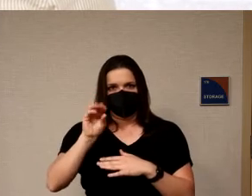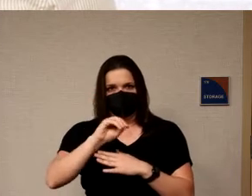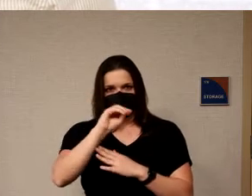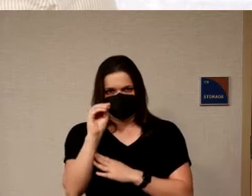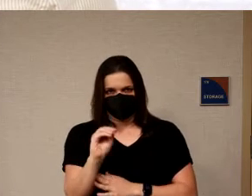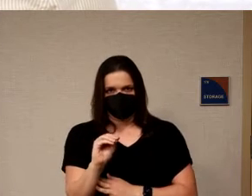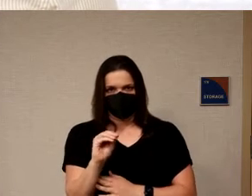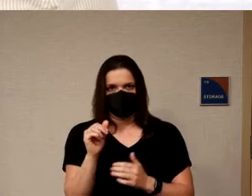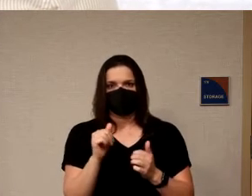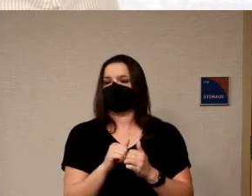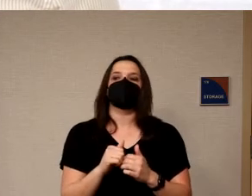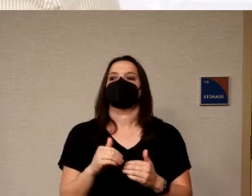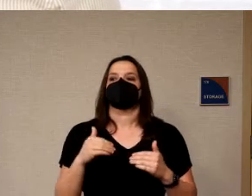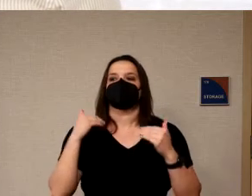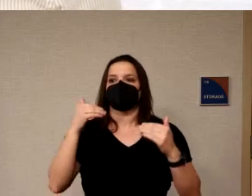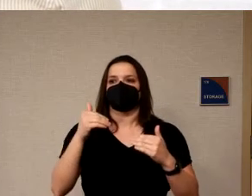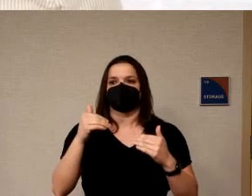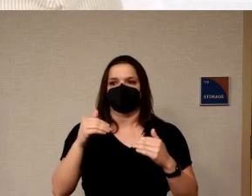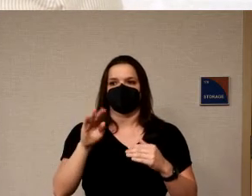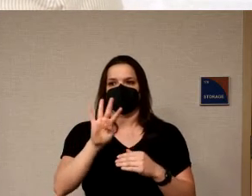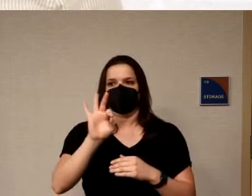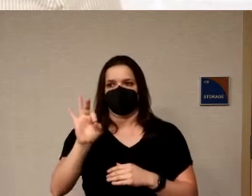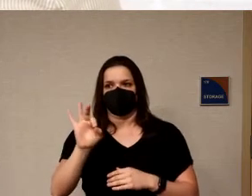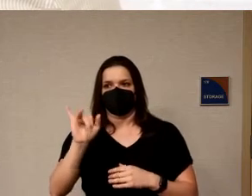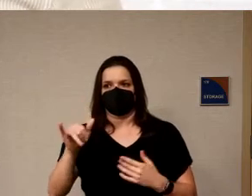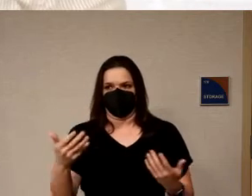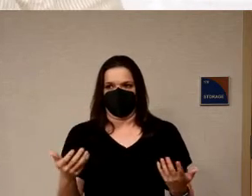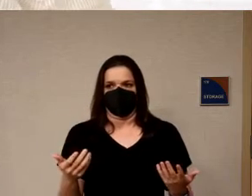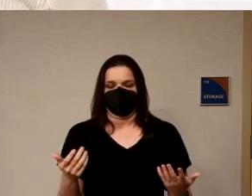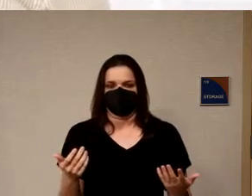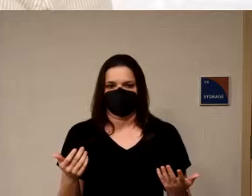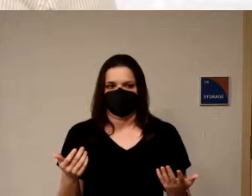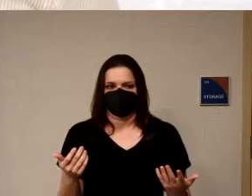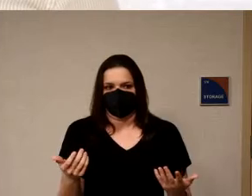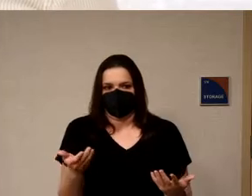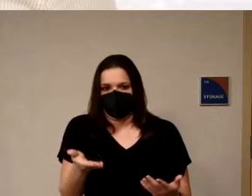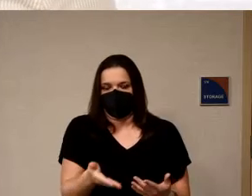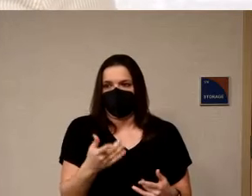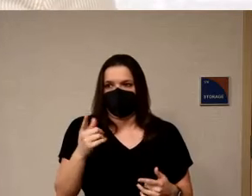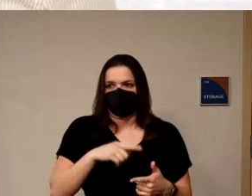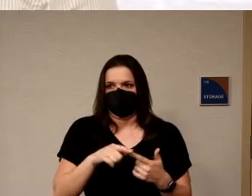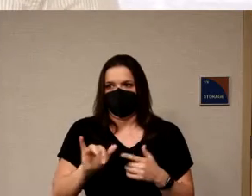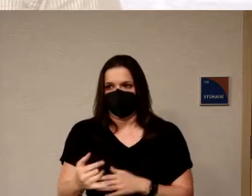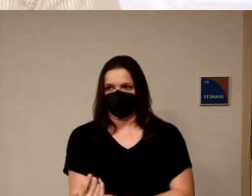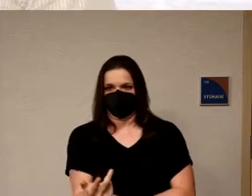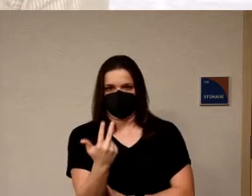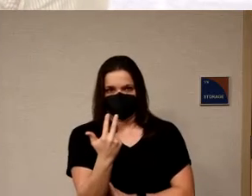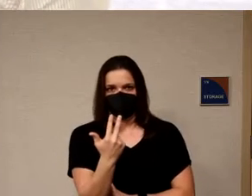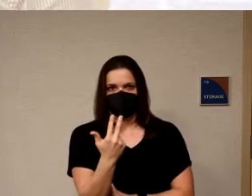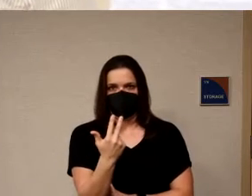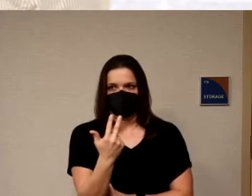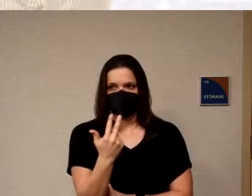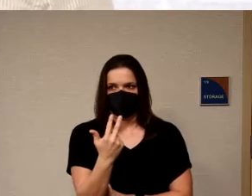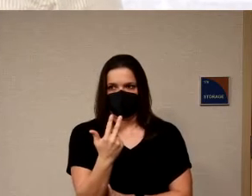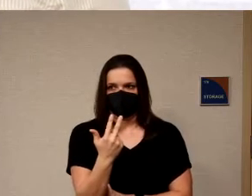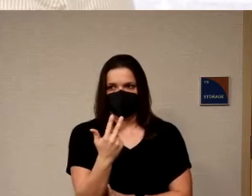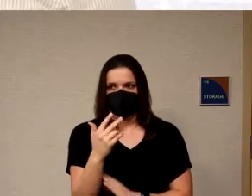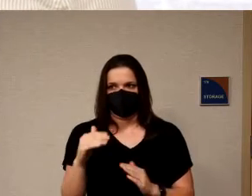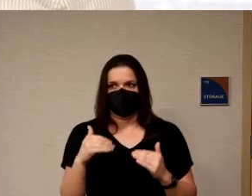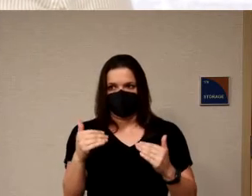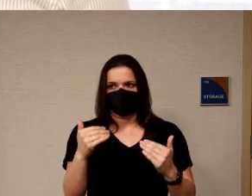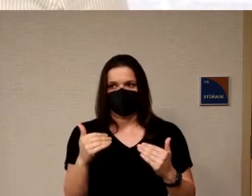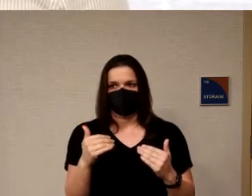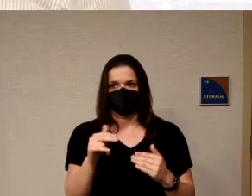50%, with the next highest being 49, so I mean, that's pretty much there. And then this one has 3, but the next highest one